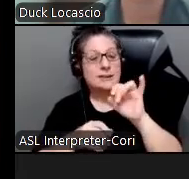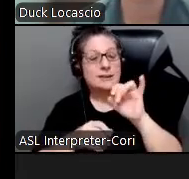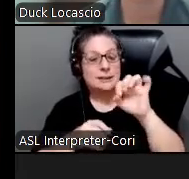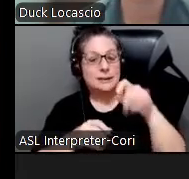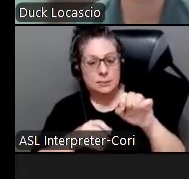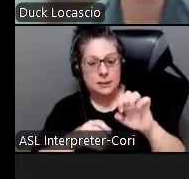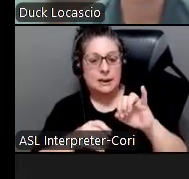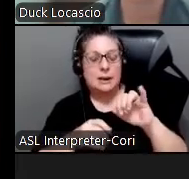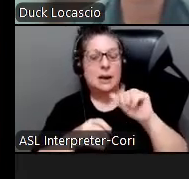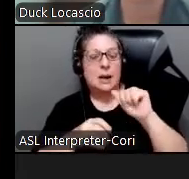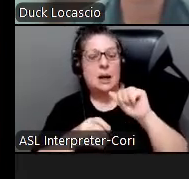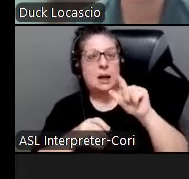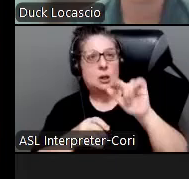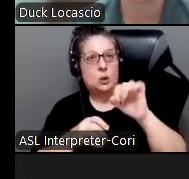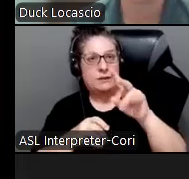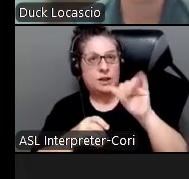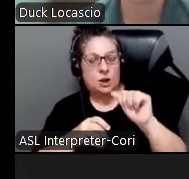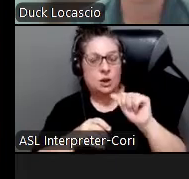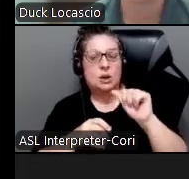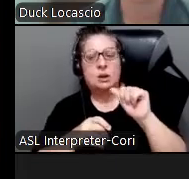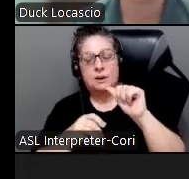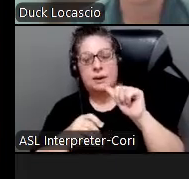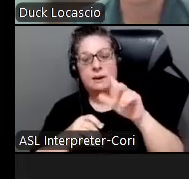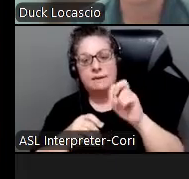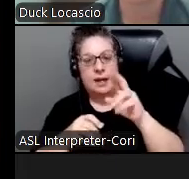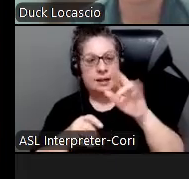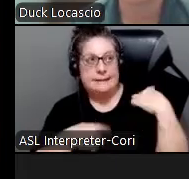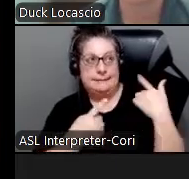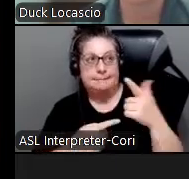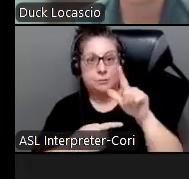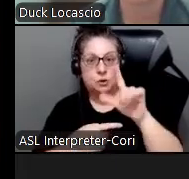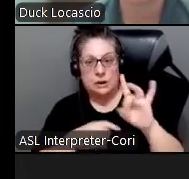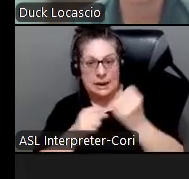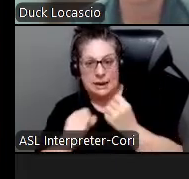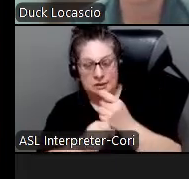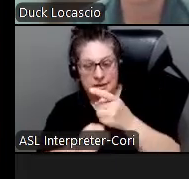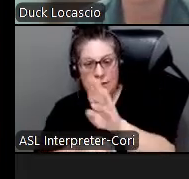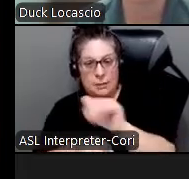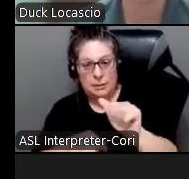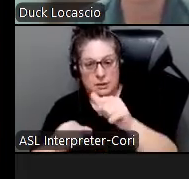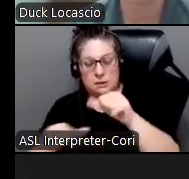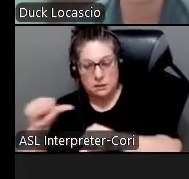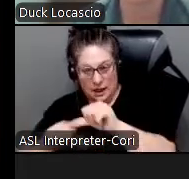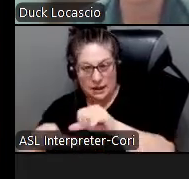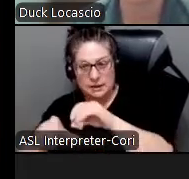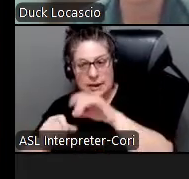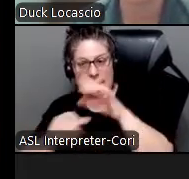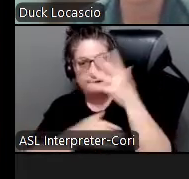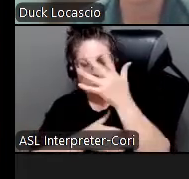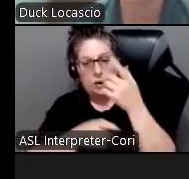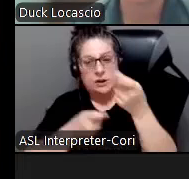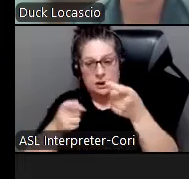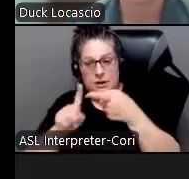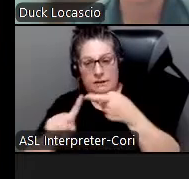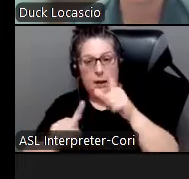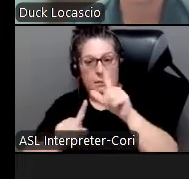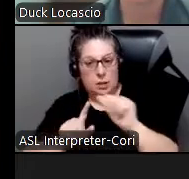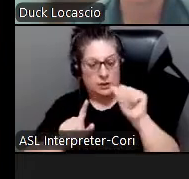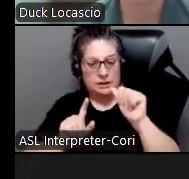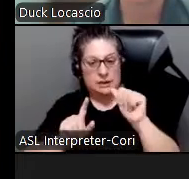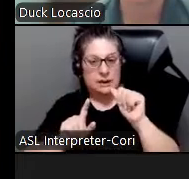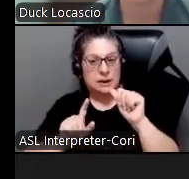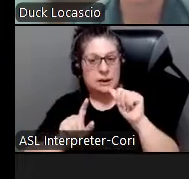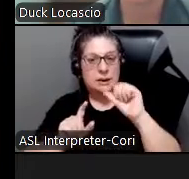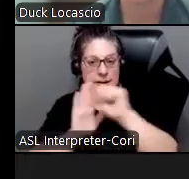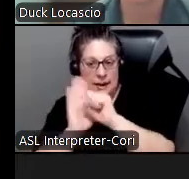valley for the last 28 years. He has a Bachelor's of Science degree in forest management from Louisiana